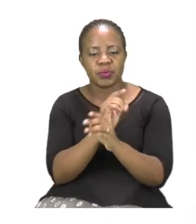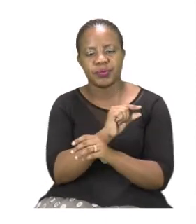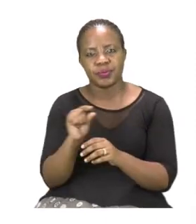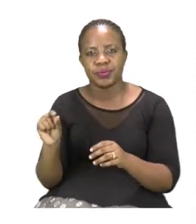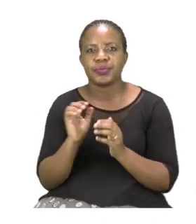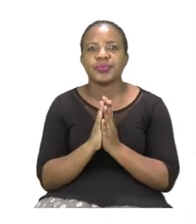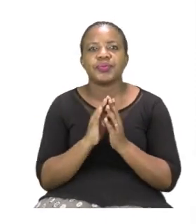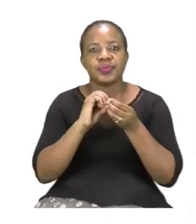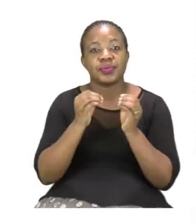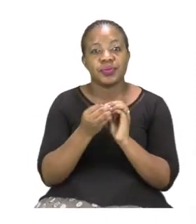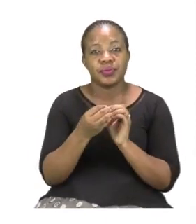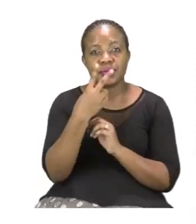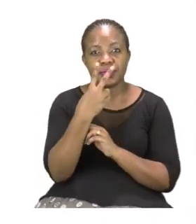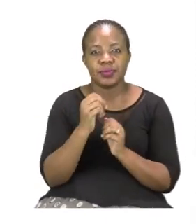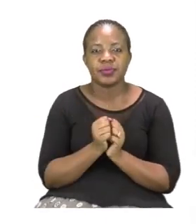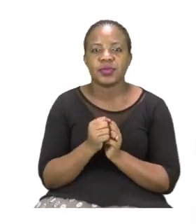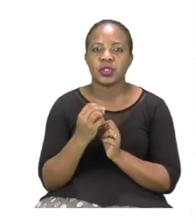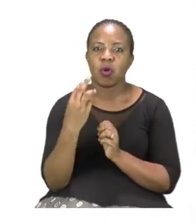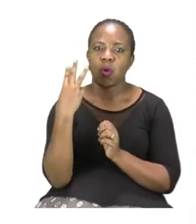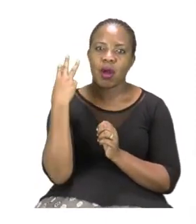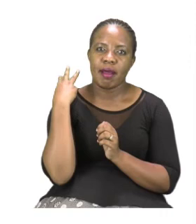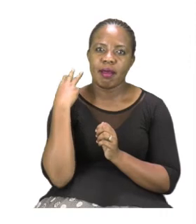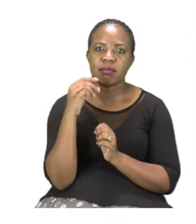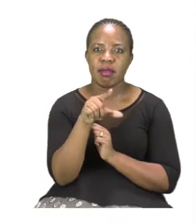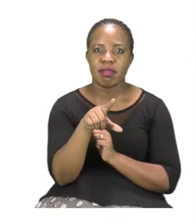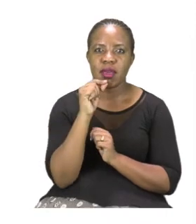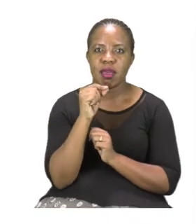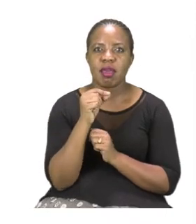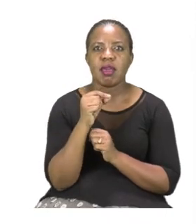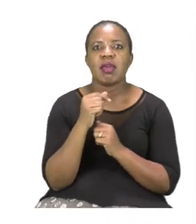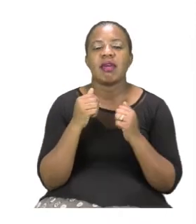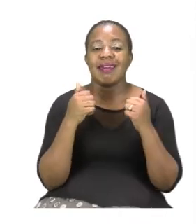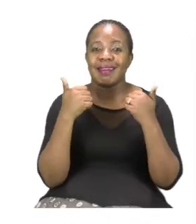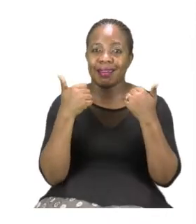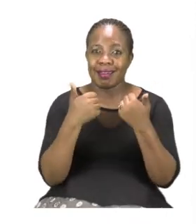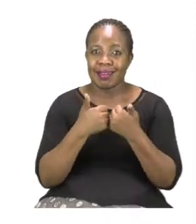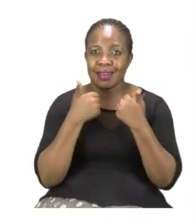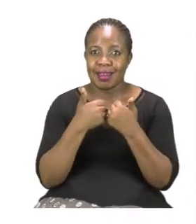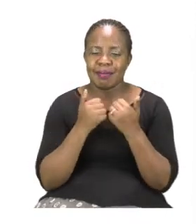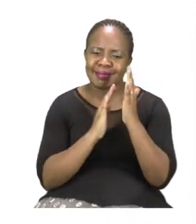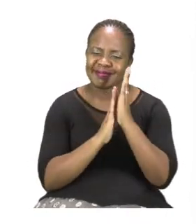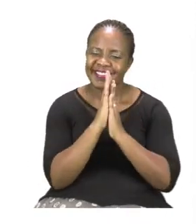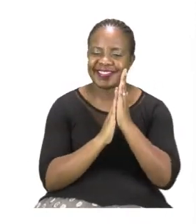says, was the game interesting?